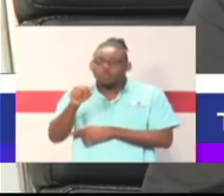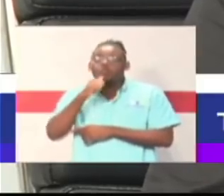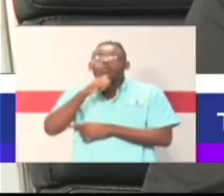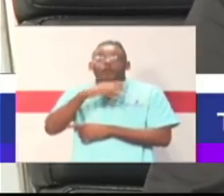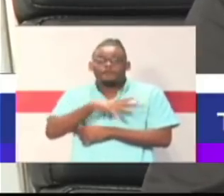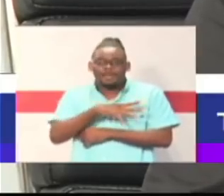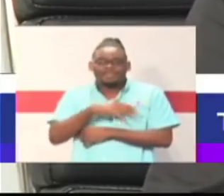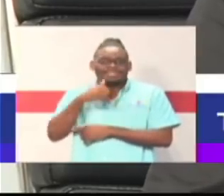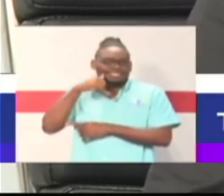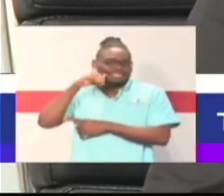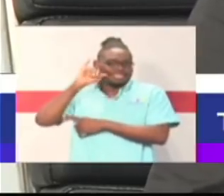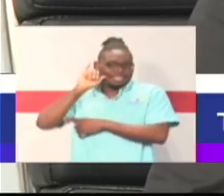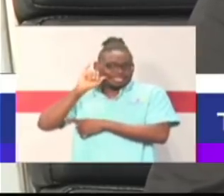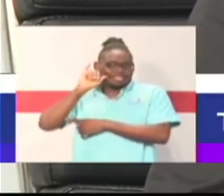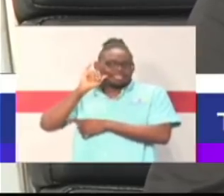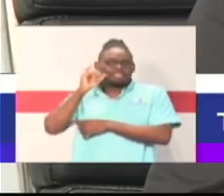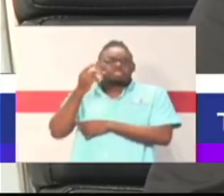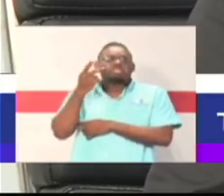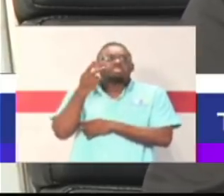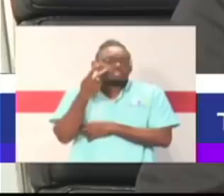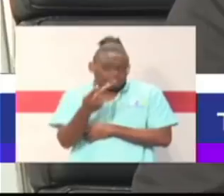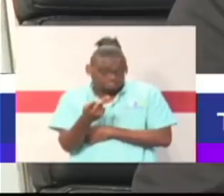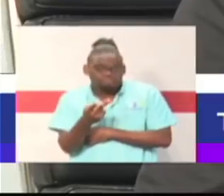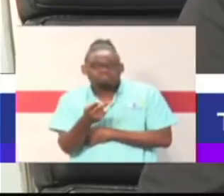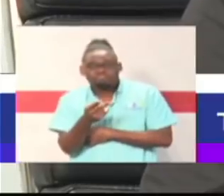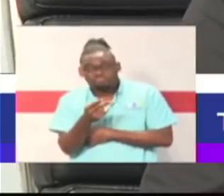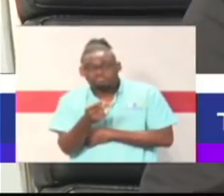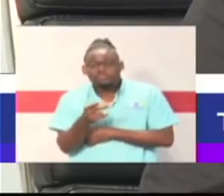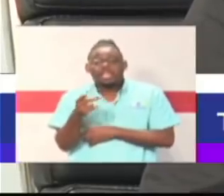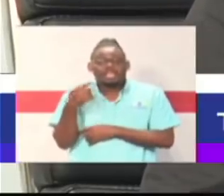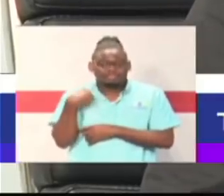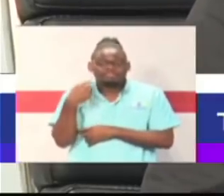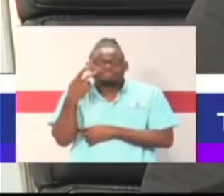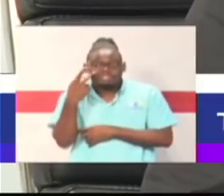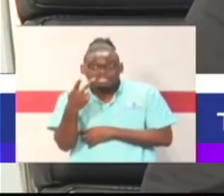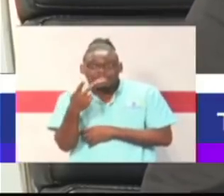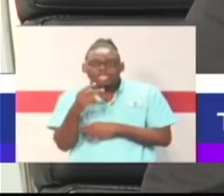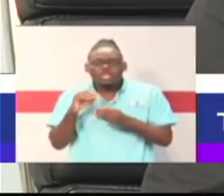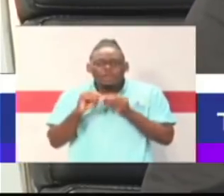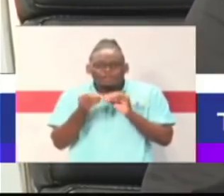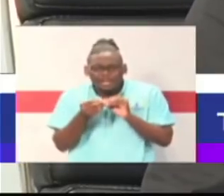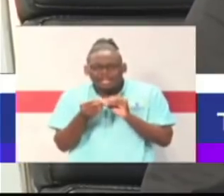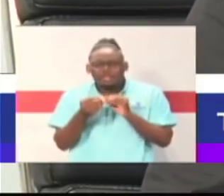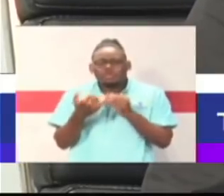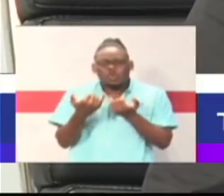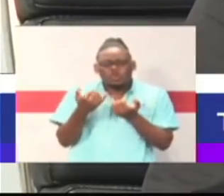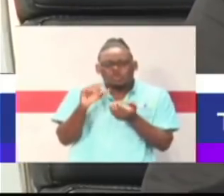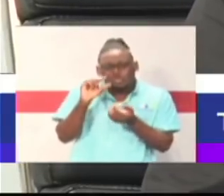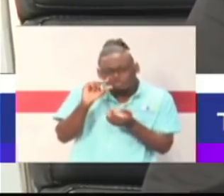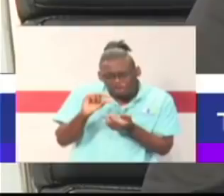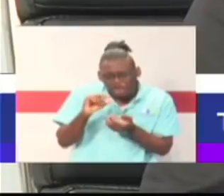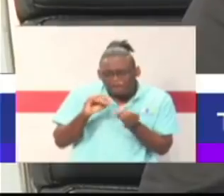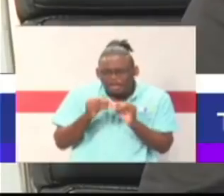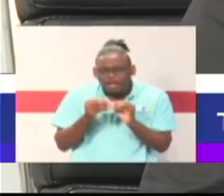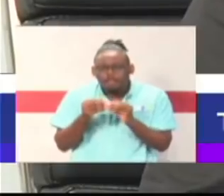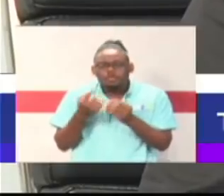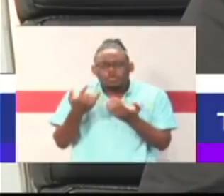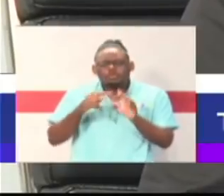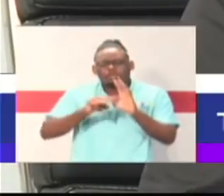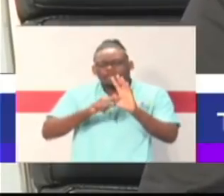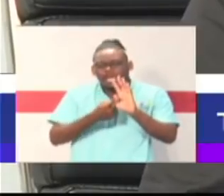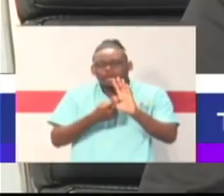again. We are looking like we are on target. The number sounds small, but it's a good start. So I'm hoping that we continue